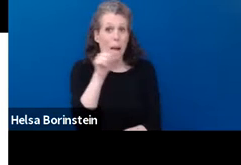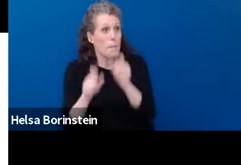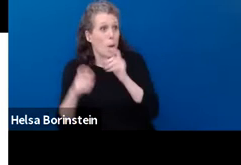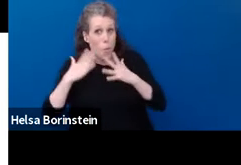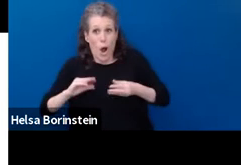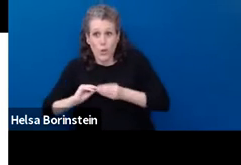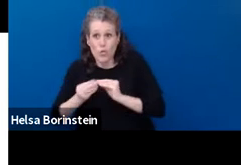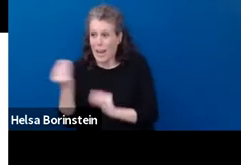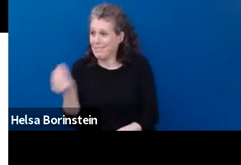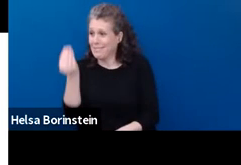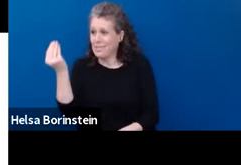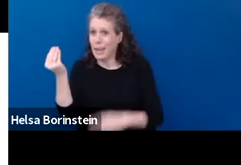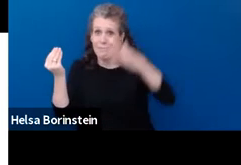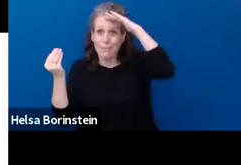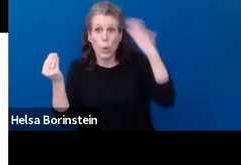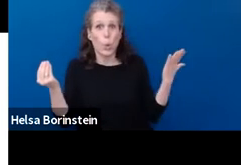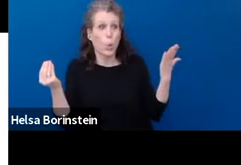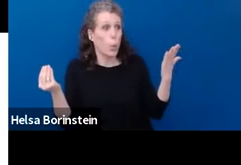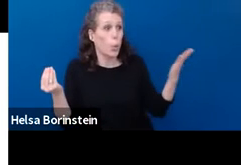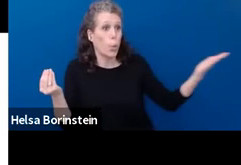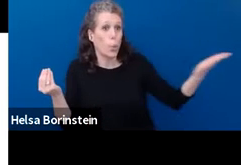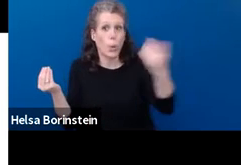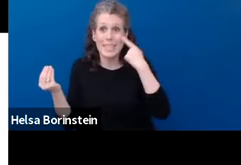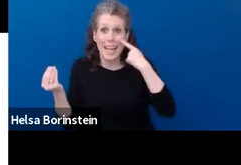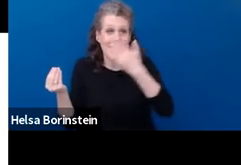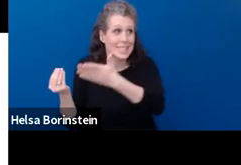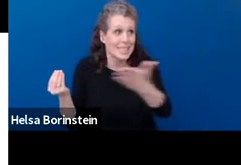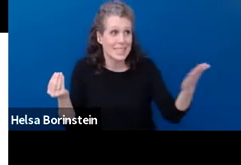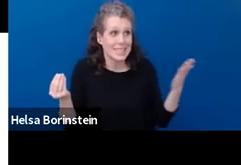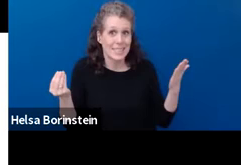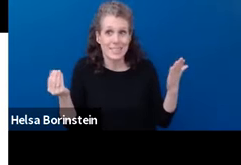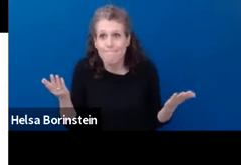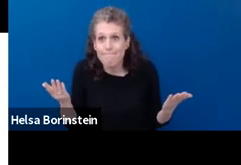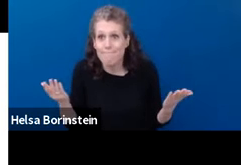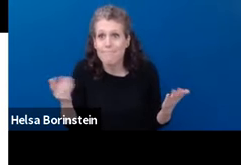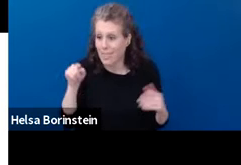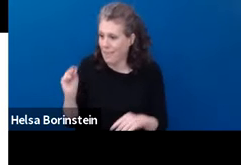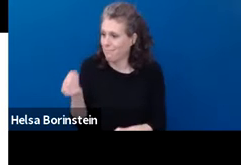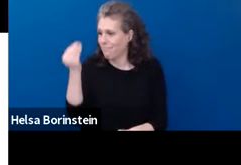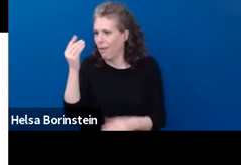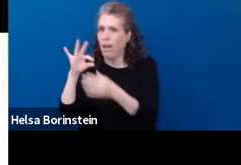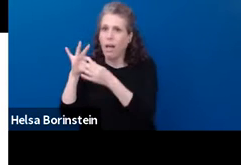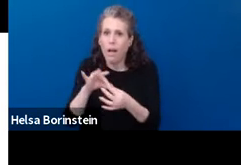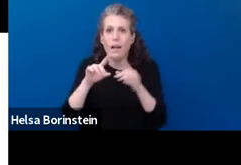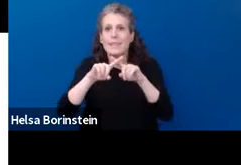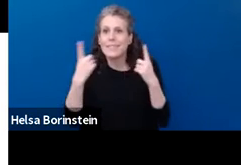you want to collaborate with them because of the disabilities that you want to, like if you're